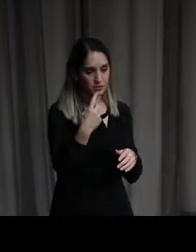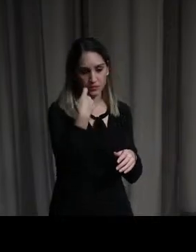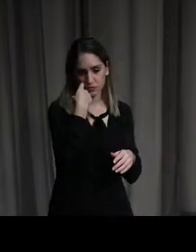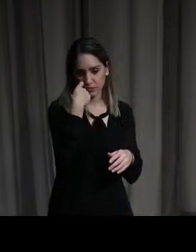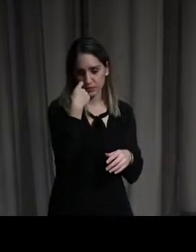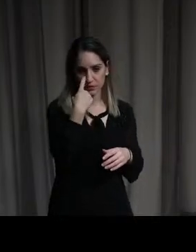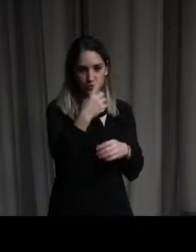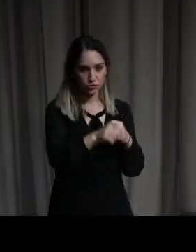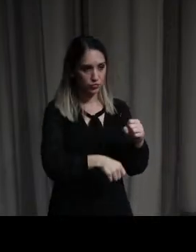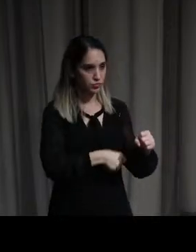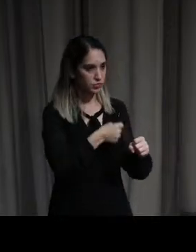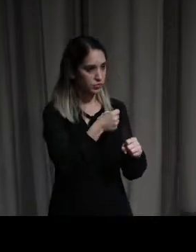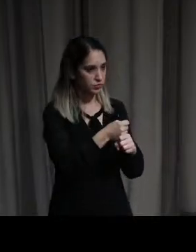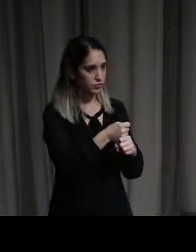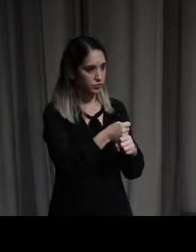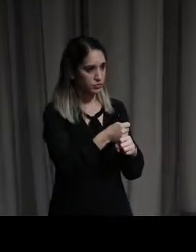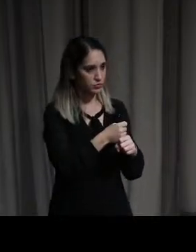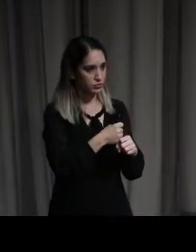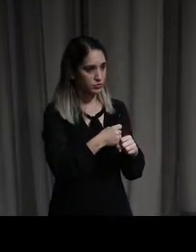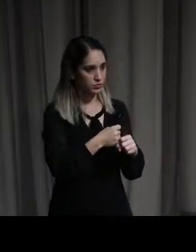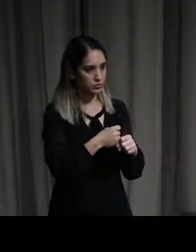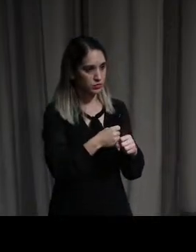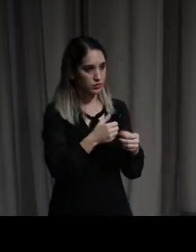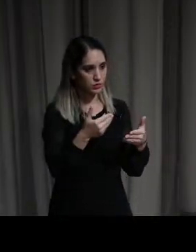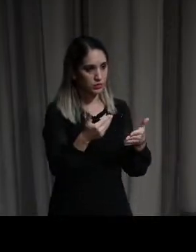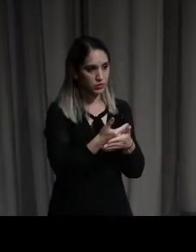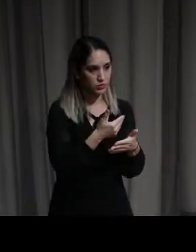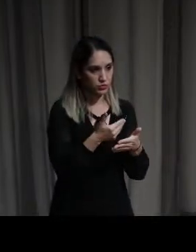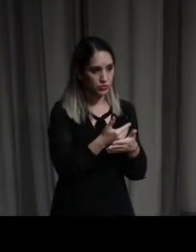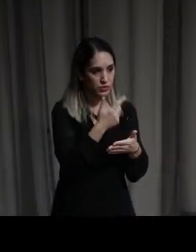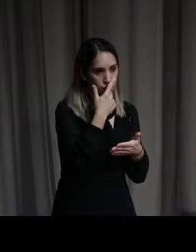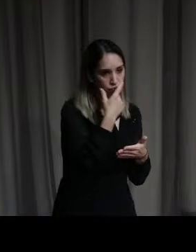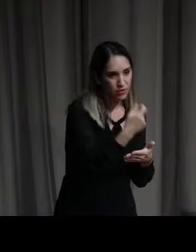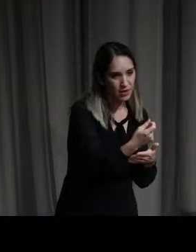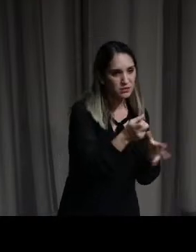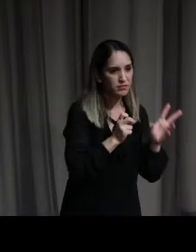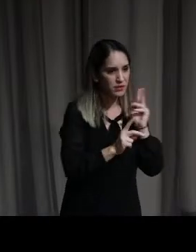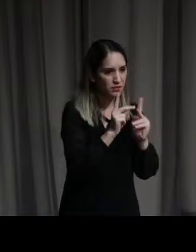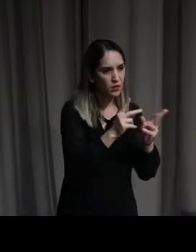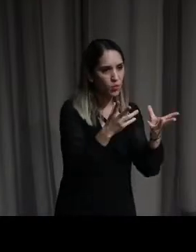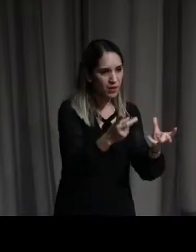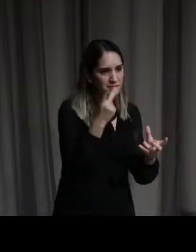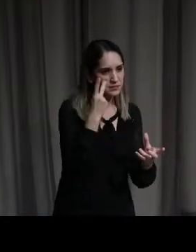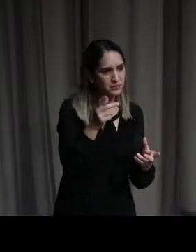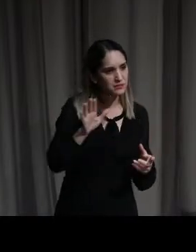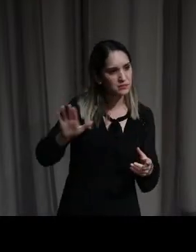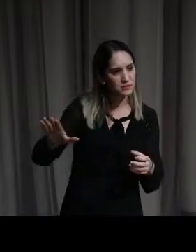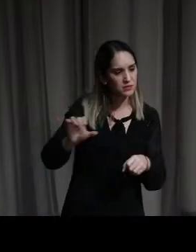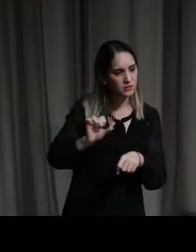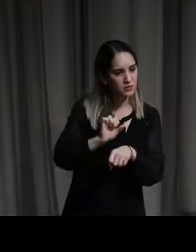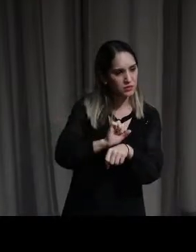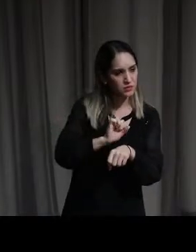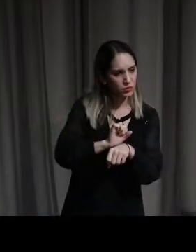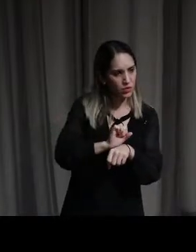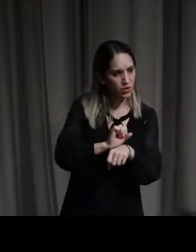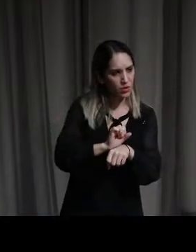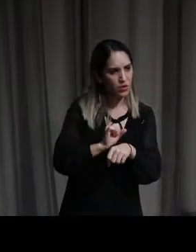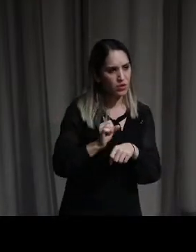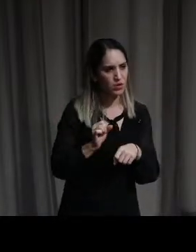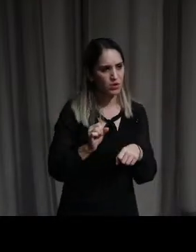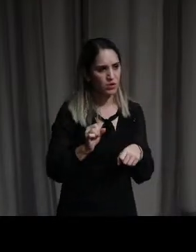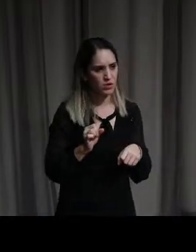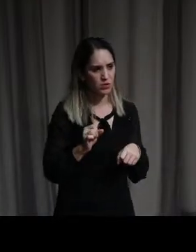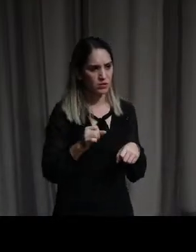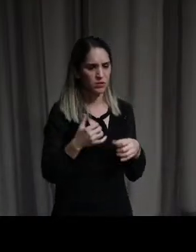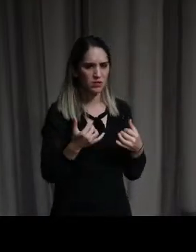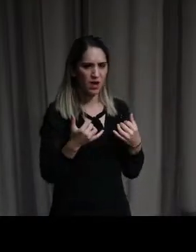years like a renewed interest in Mariano's work, and now recently his work was acquired by the